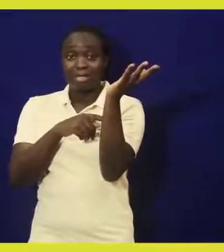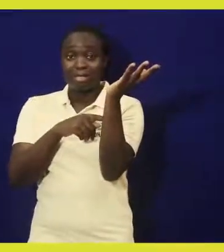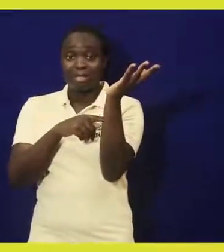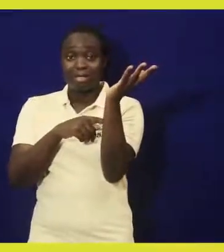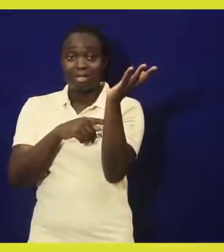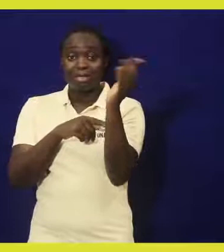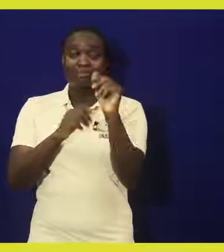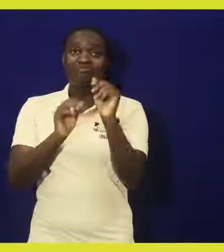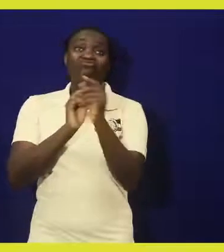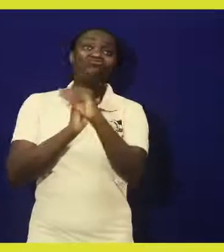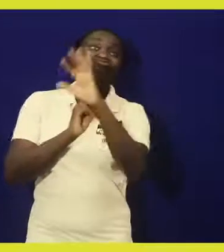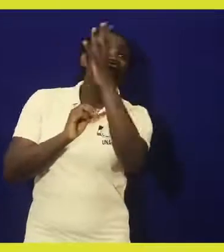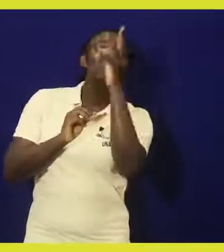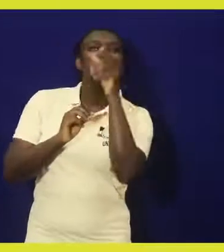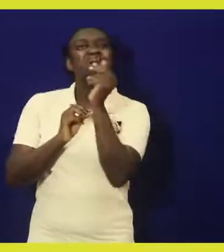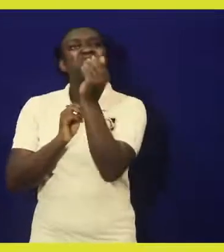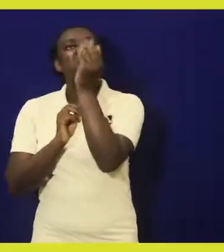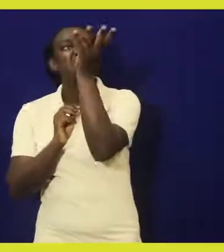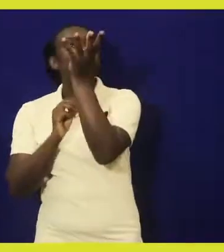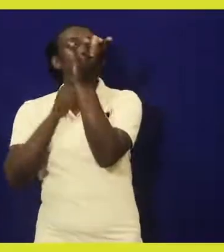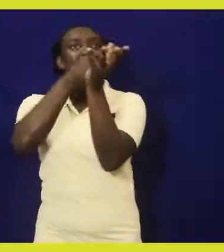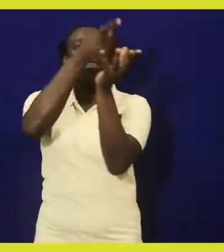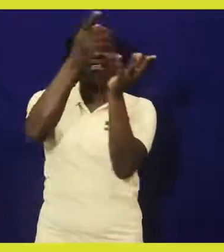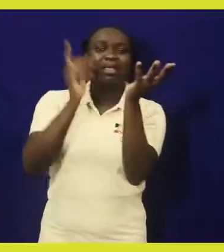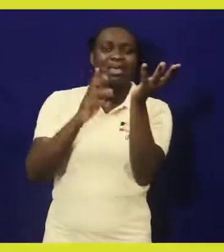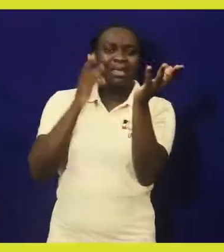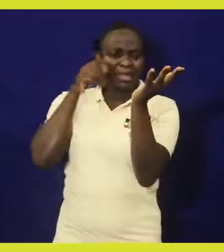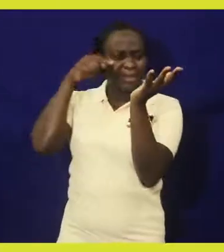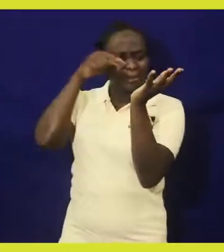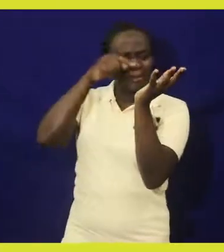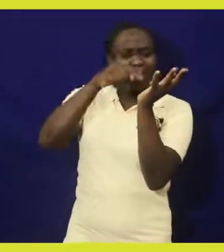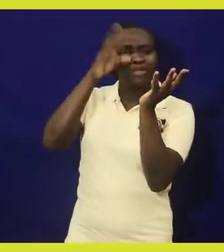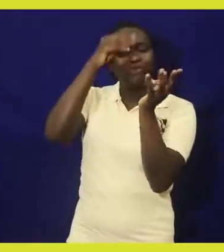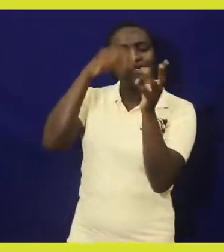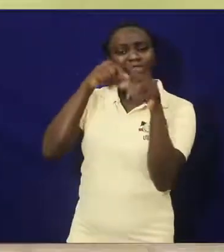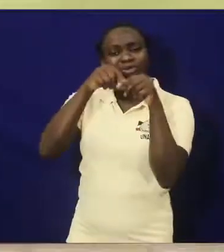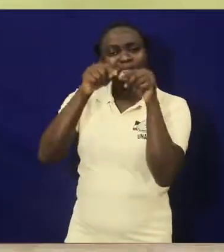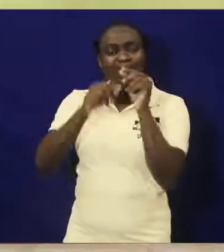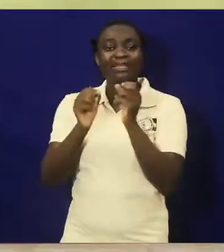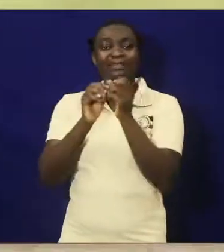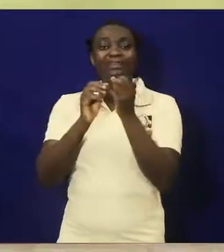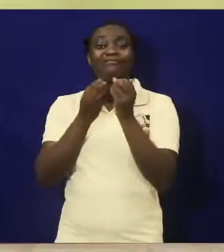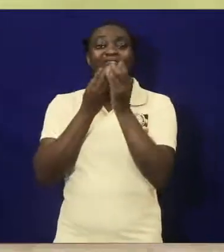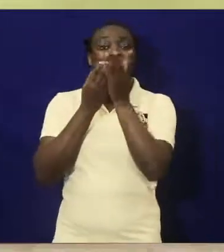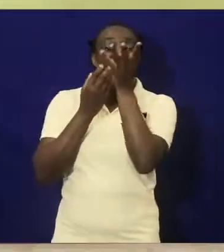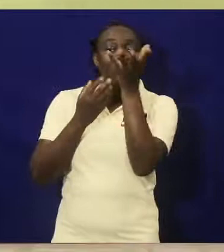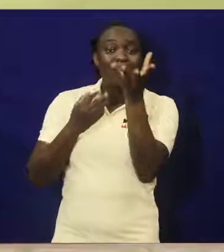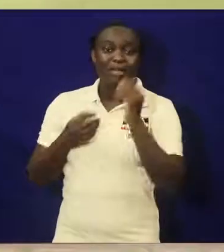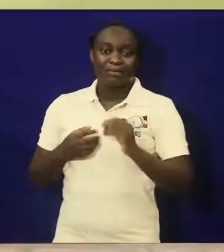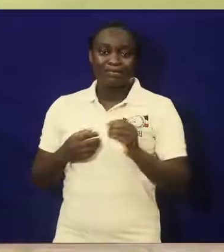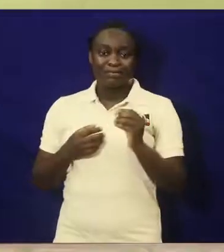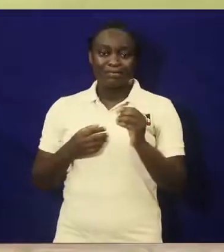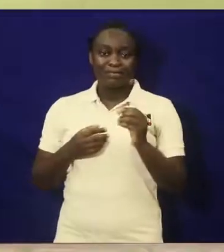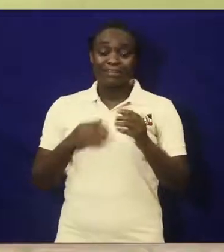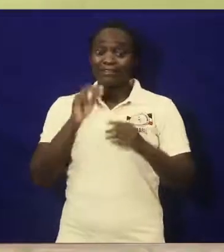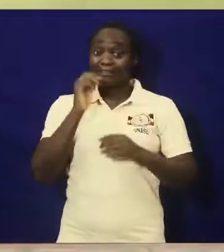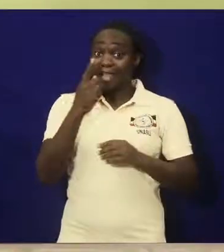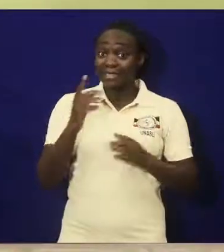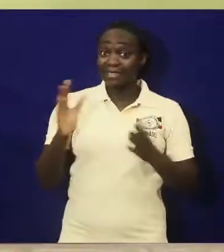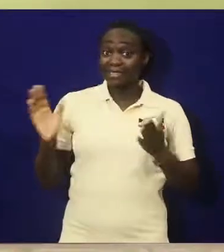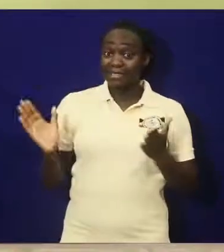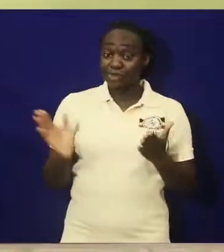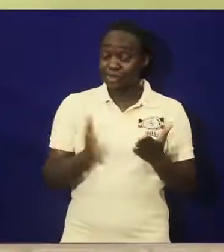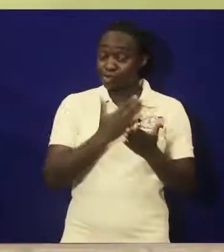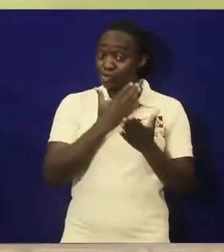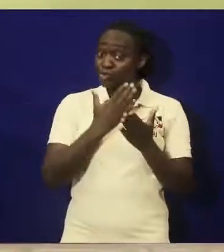Let's now learn about the plant flower. We are going to sing a song